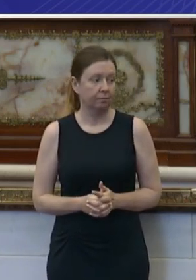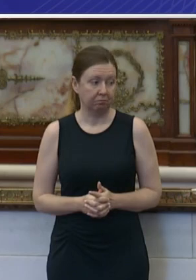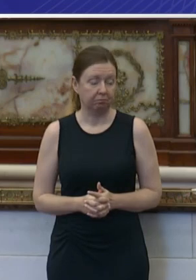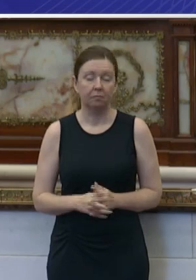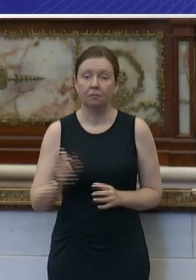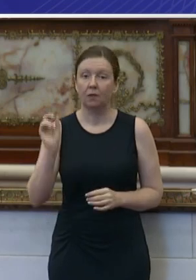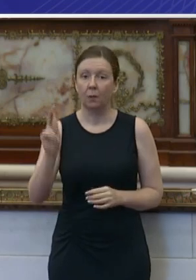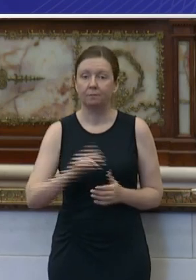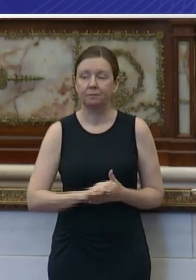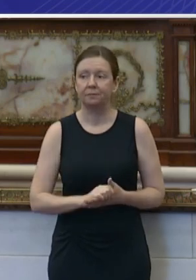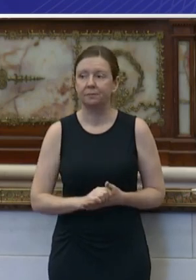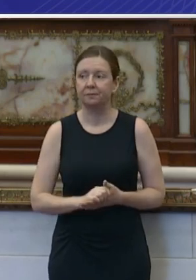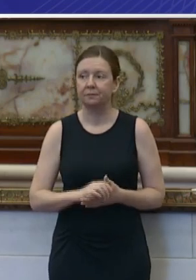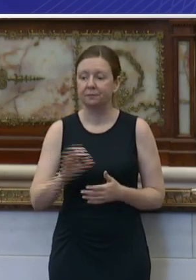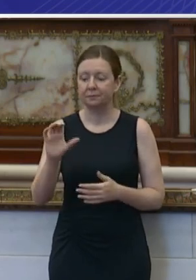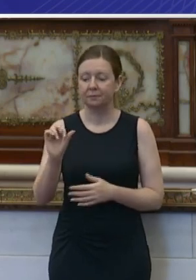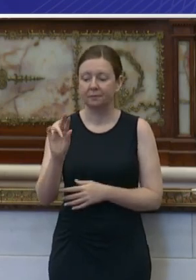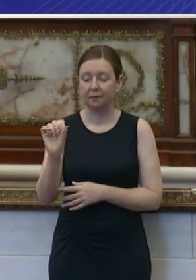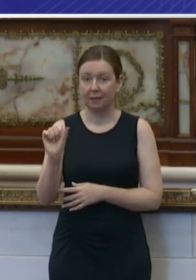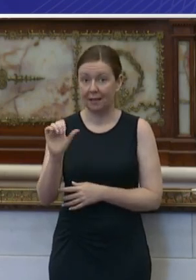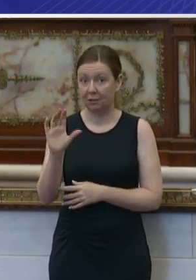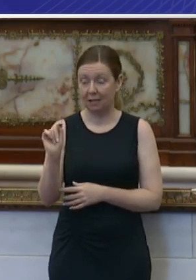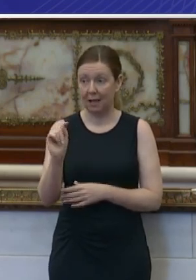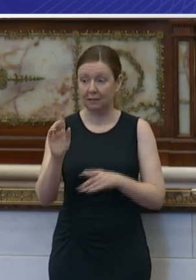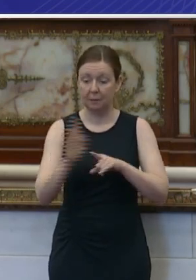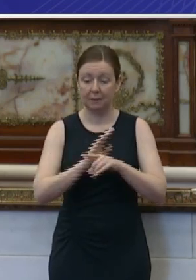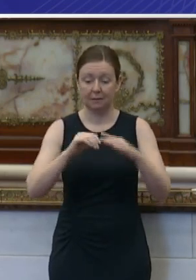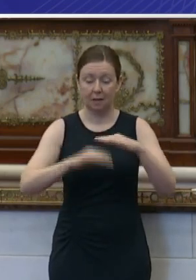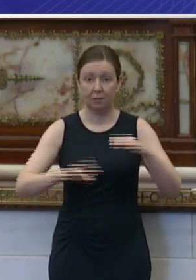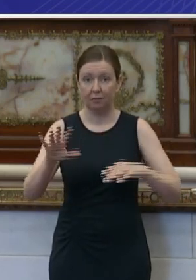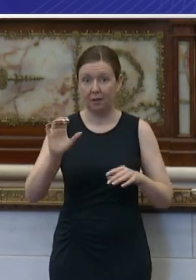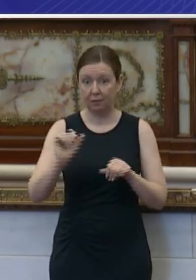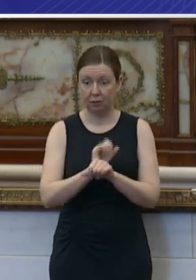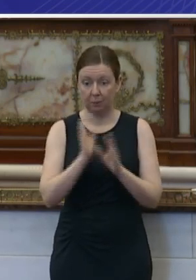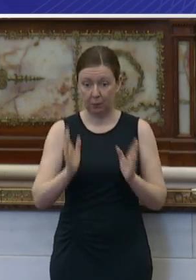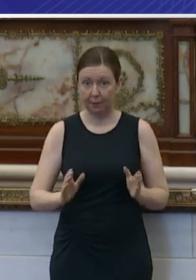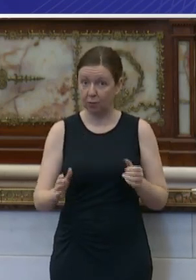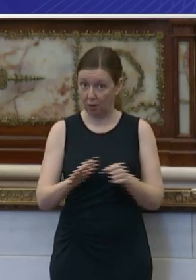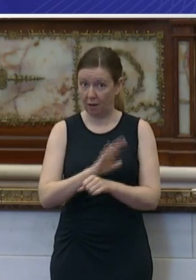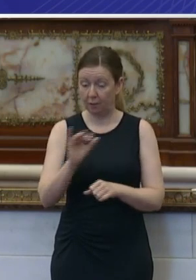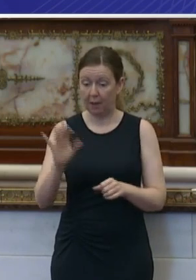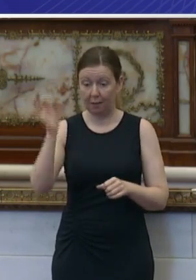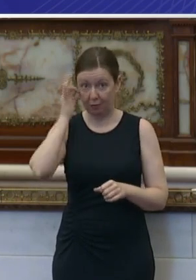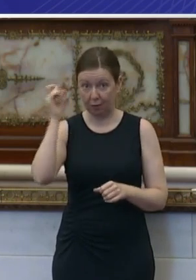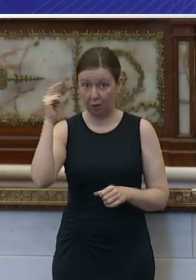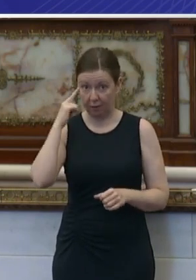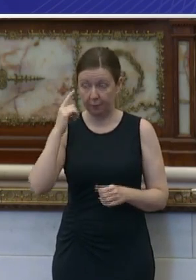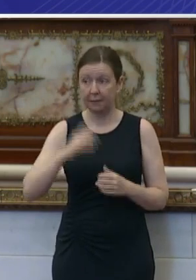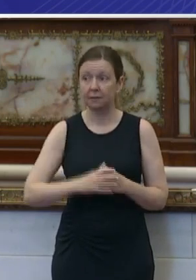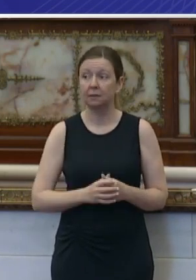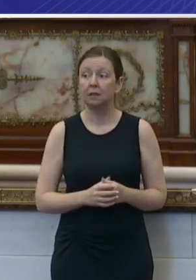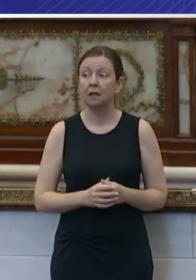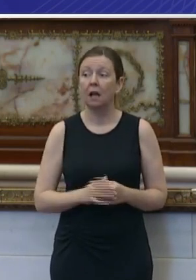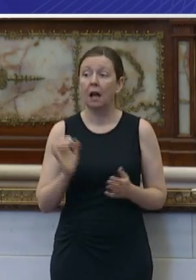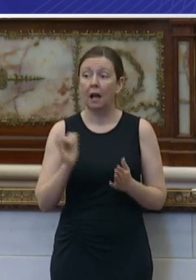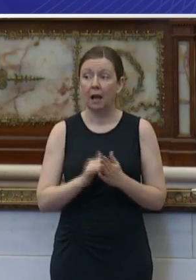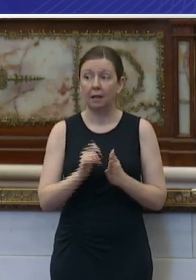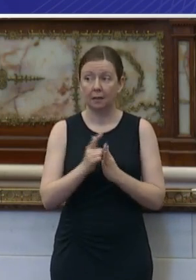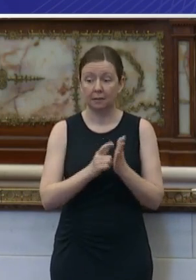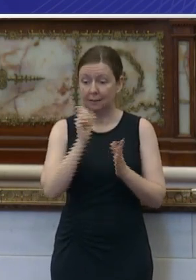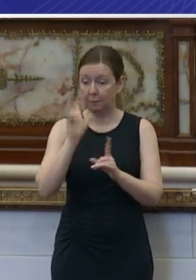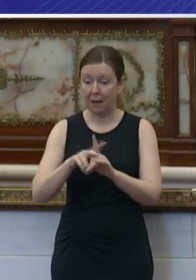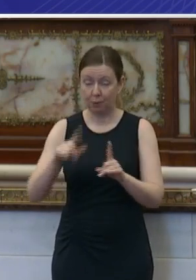Okay, so under the CARES Act, businesses under 500 employees are covered by the federal government, and this legislation does not